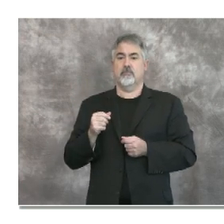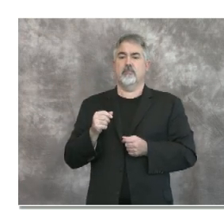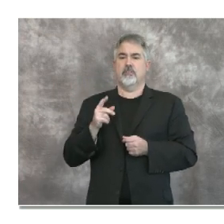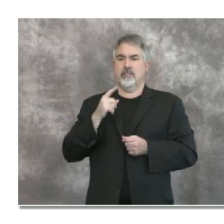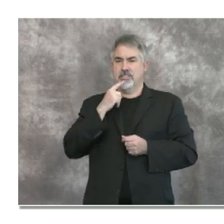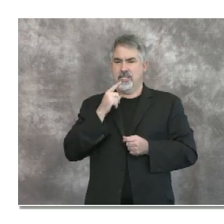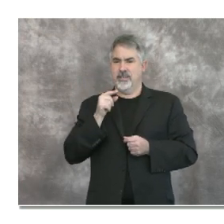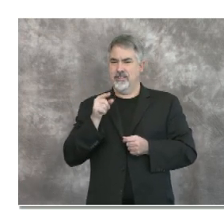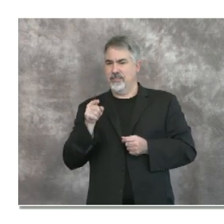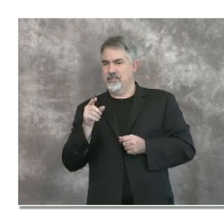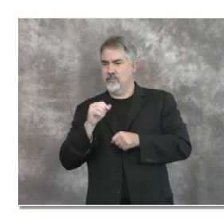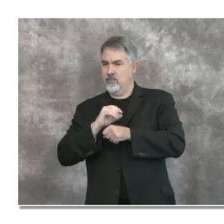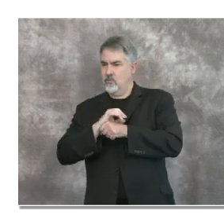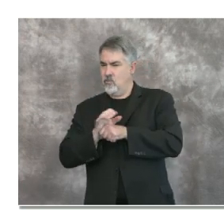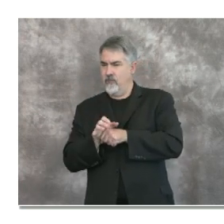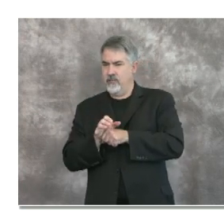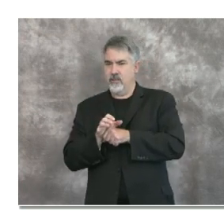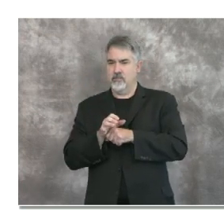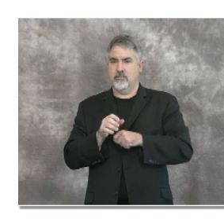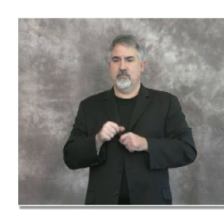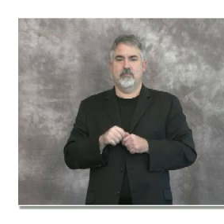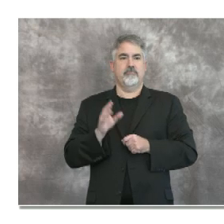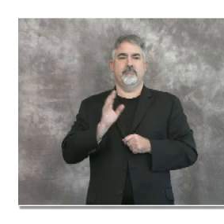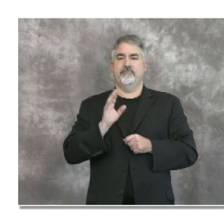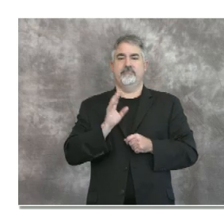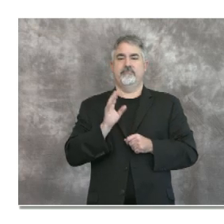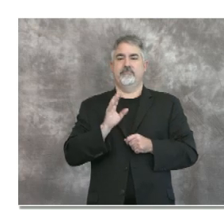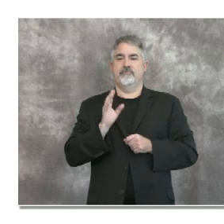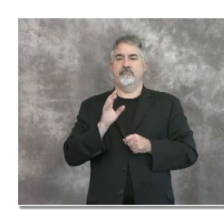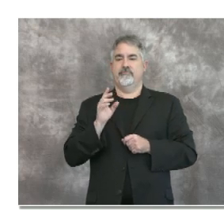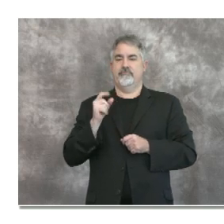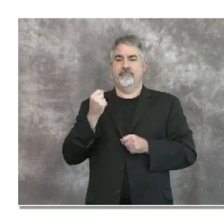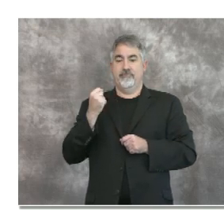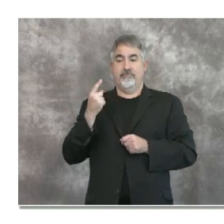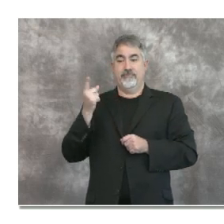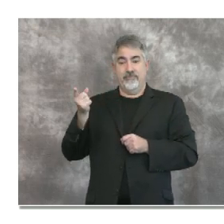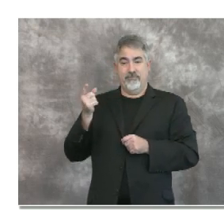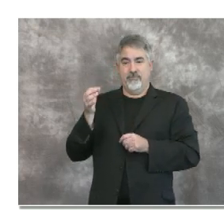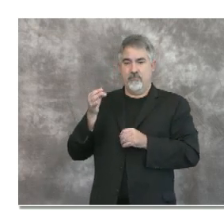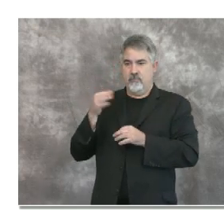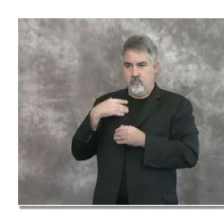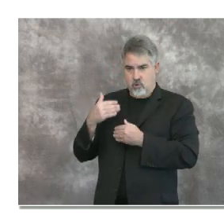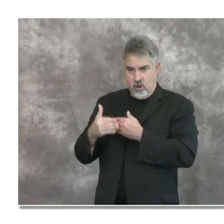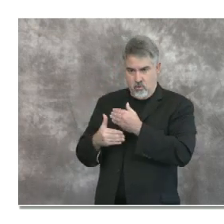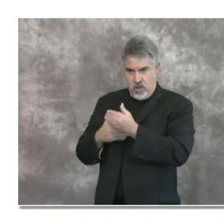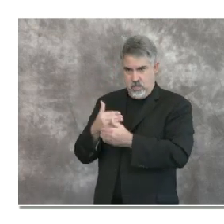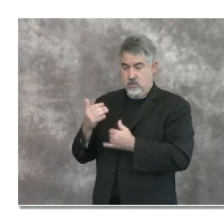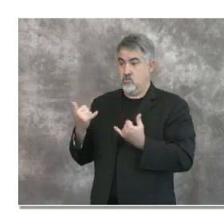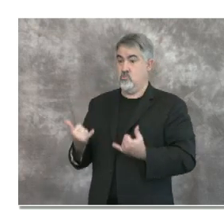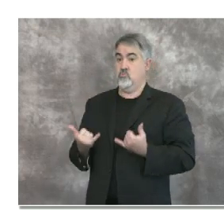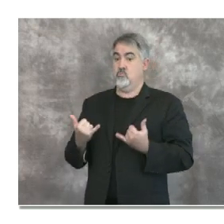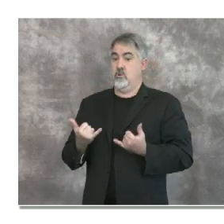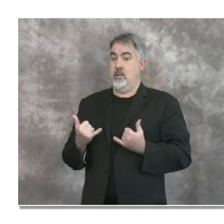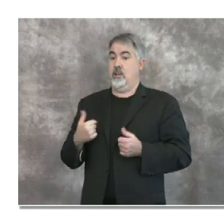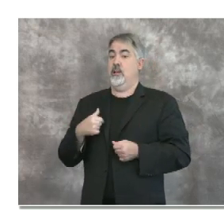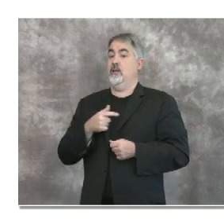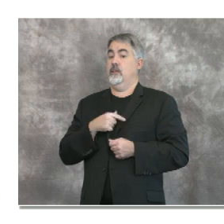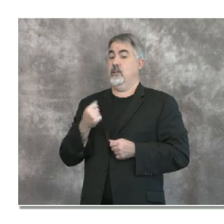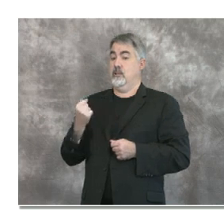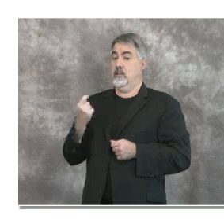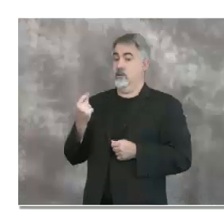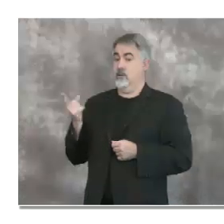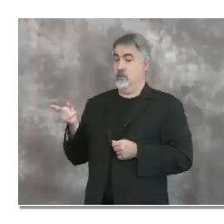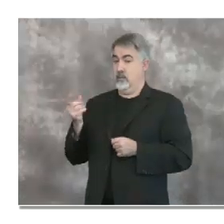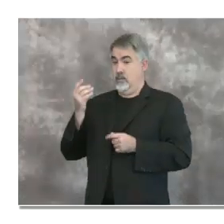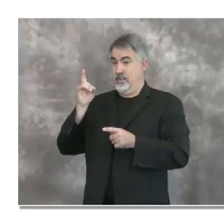I said 2 weeks, when I first showed this, I said we were in progress. But today, I showed data that shows that